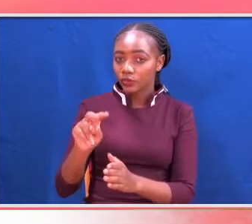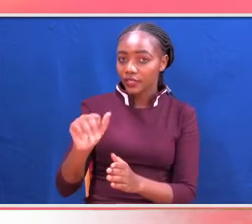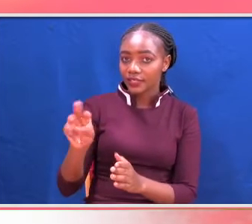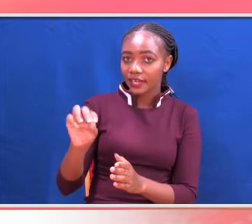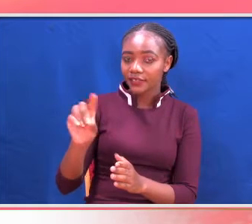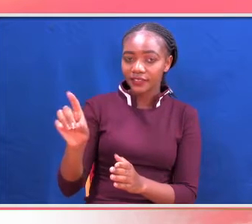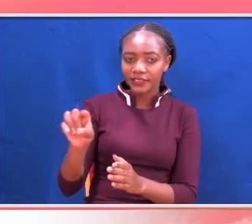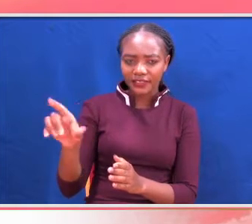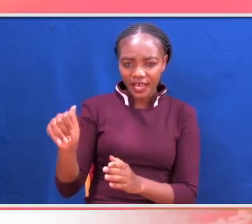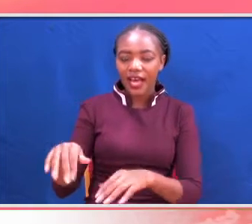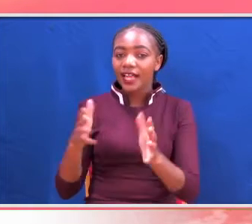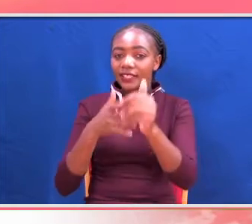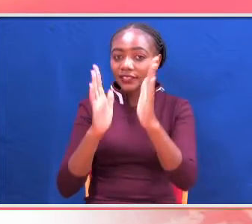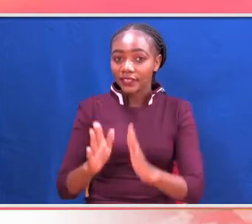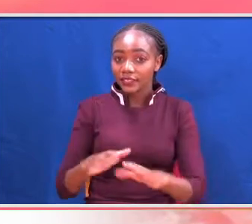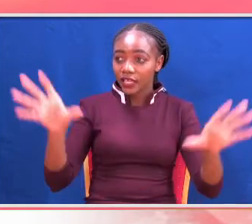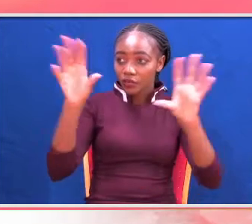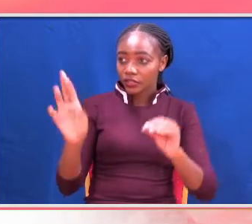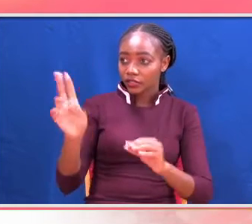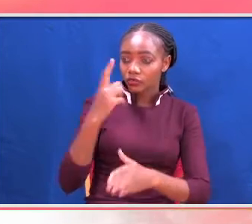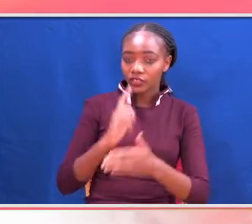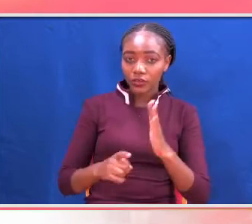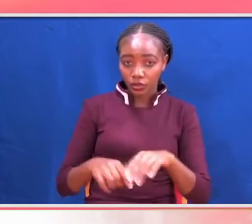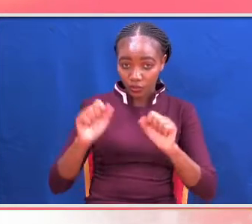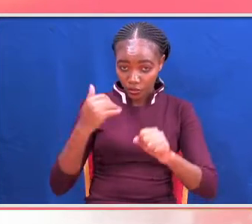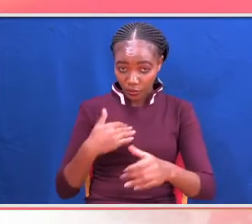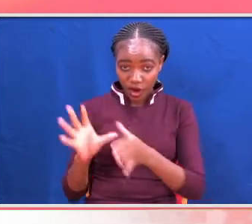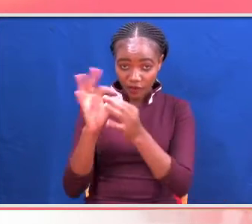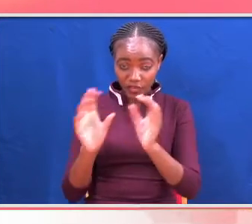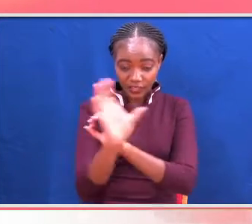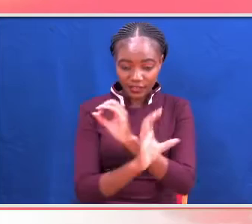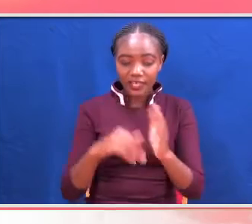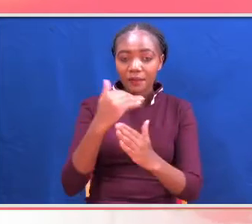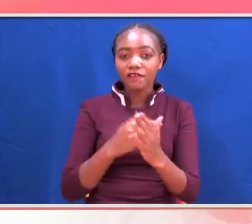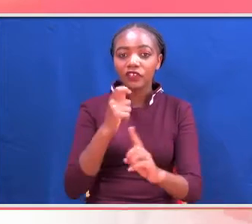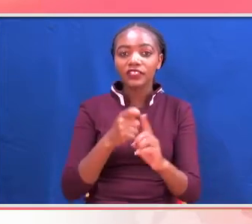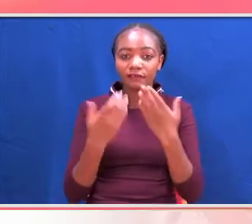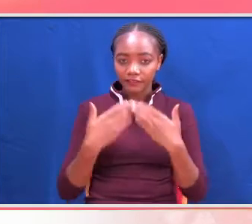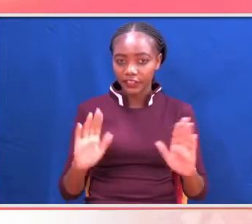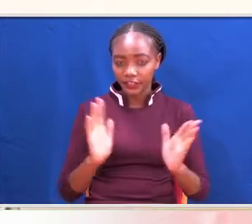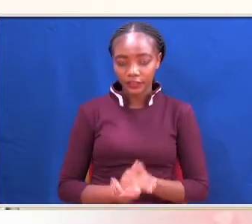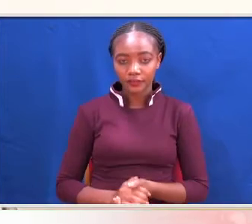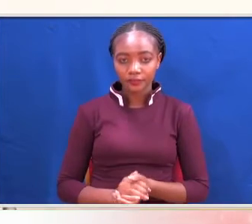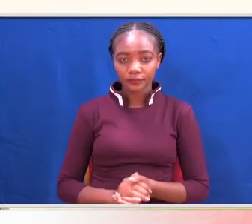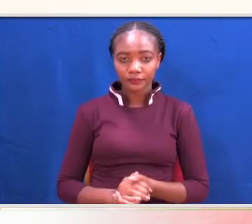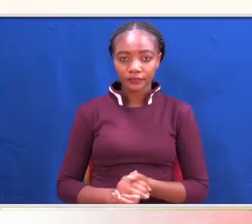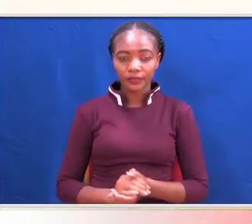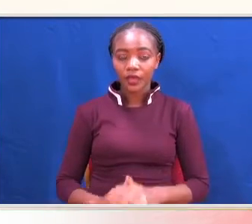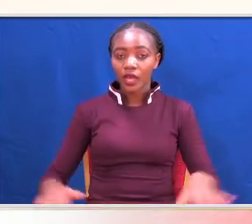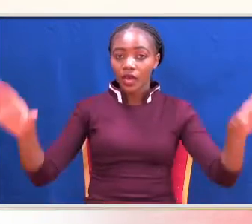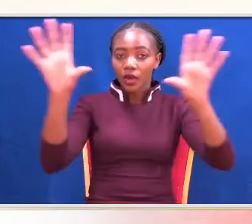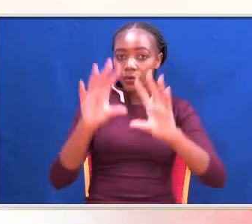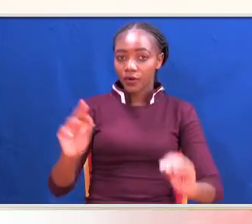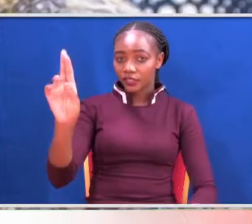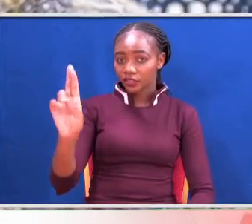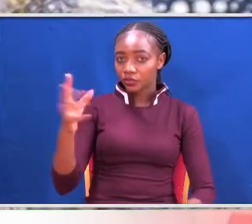tour, President Kenyatta said his legacy will be a united country before his term comes to an end. President Uhuru